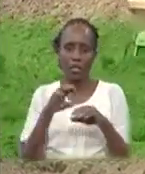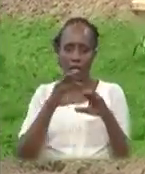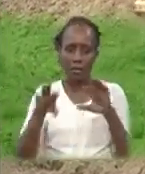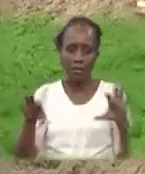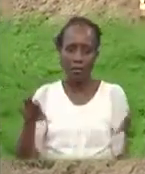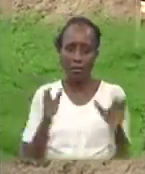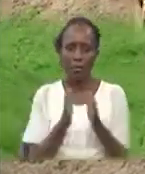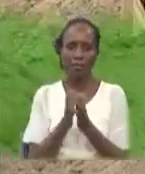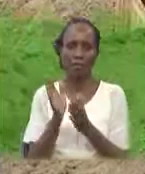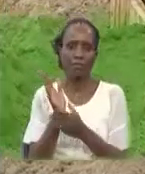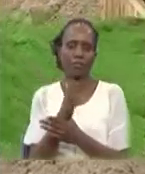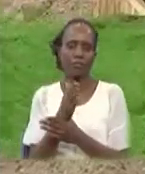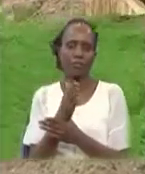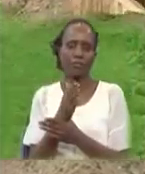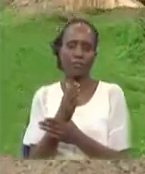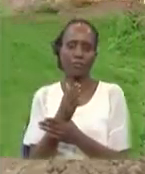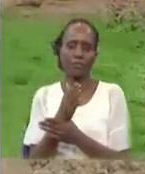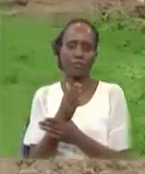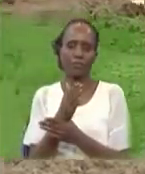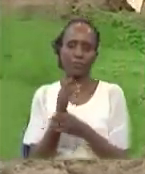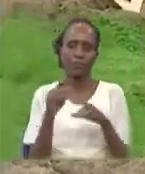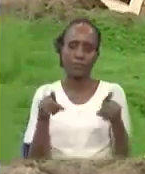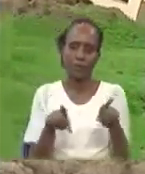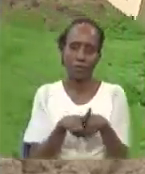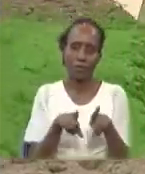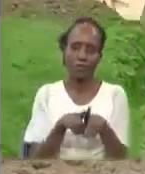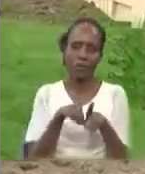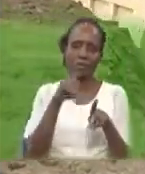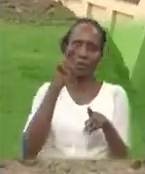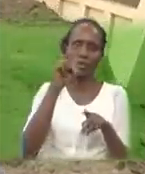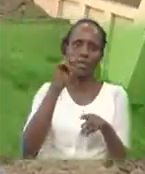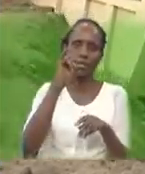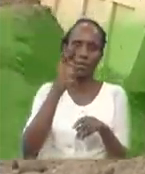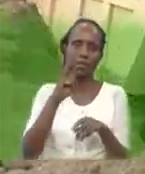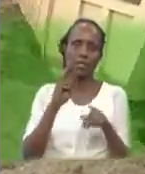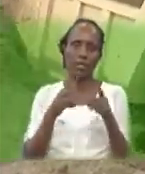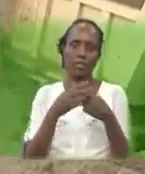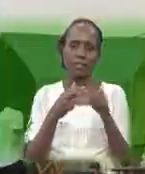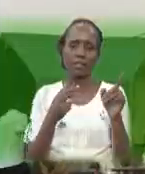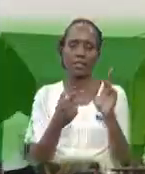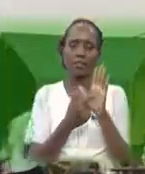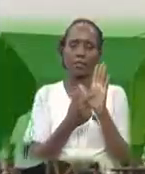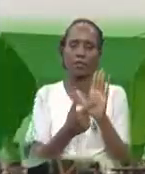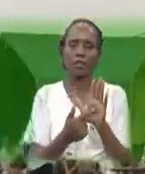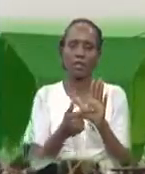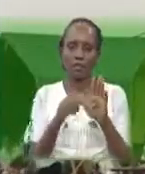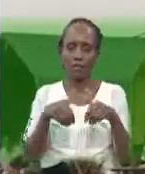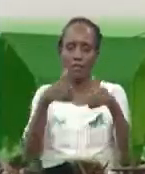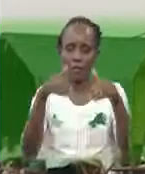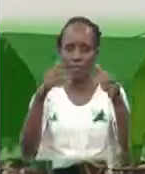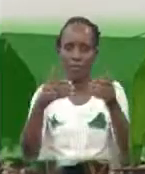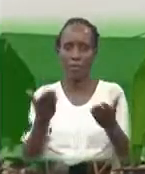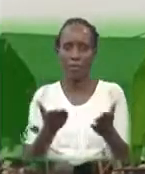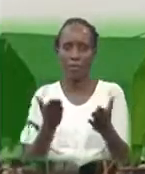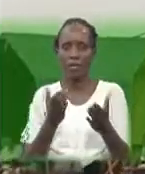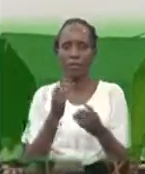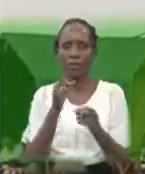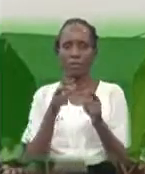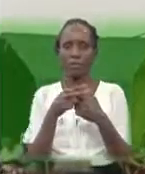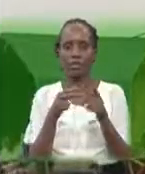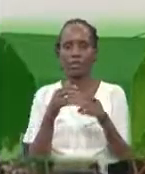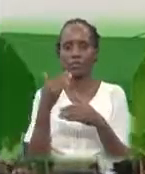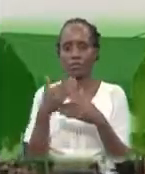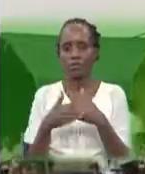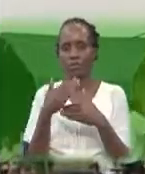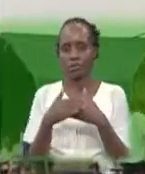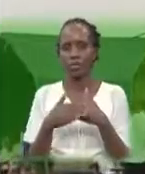and fisheries infrastructure. Also, NIB has started a model farm whereby the irrigation activities are